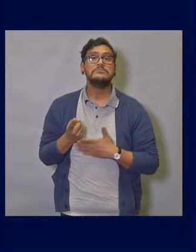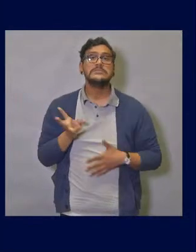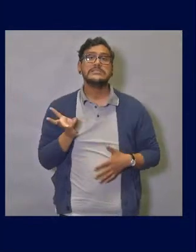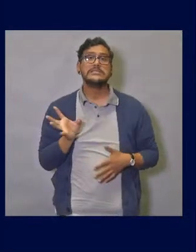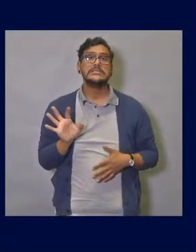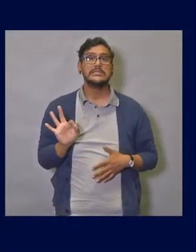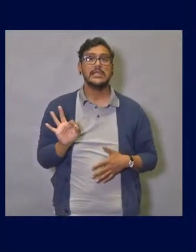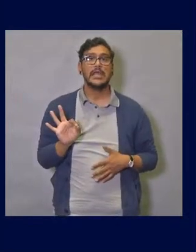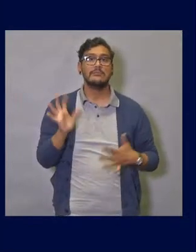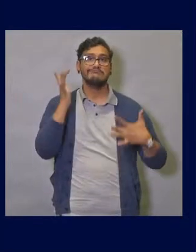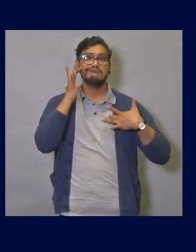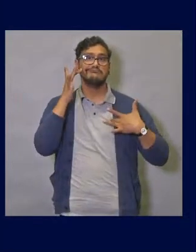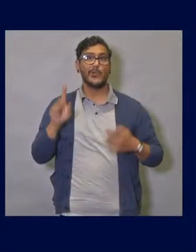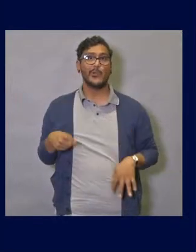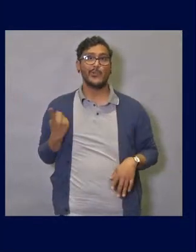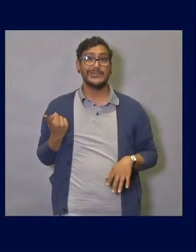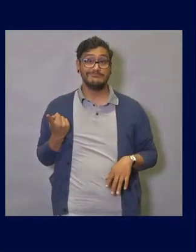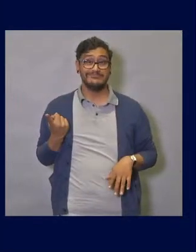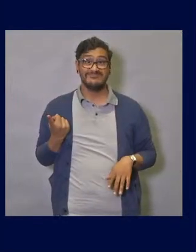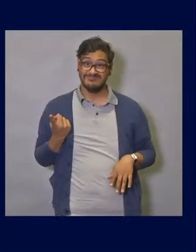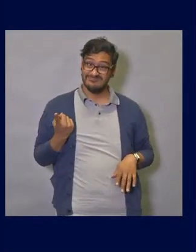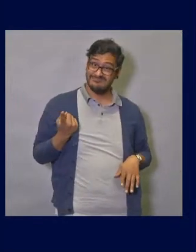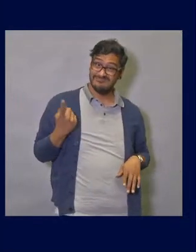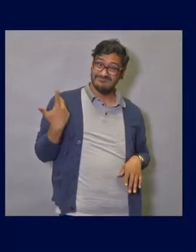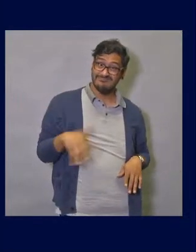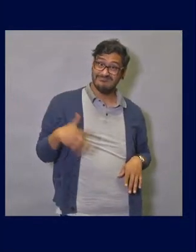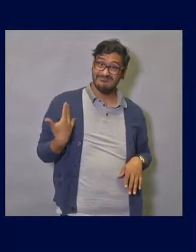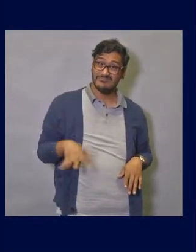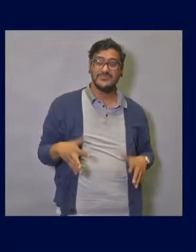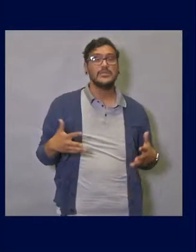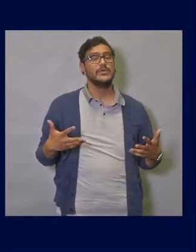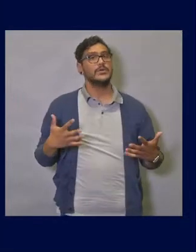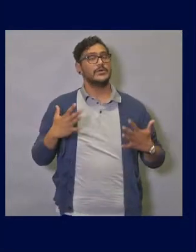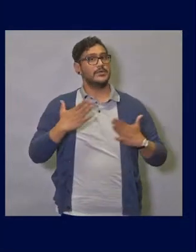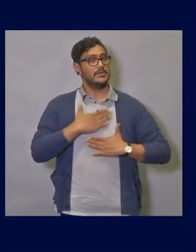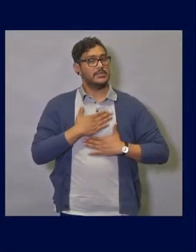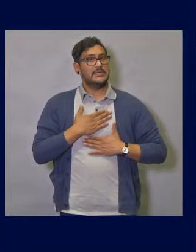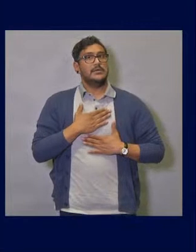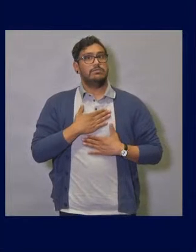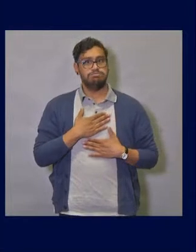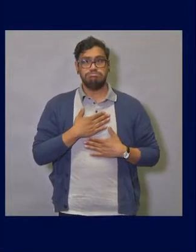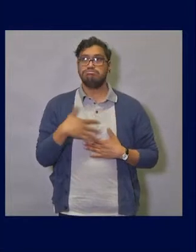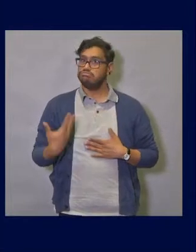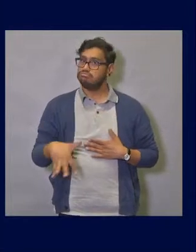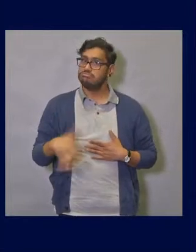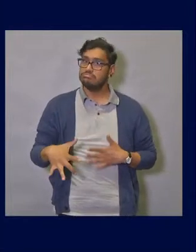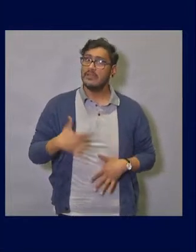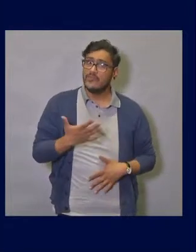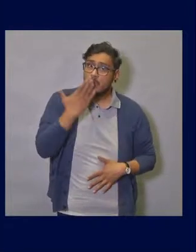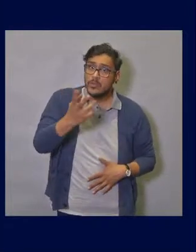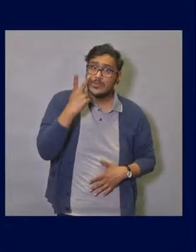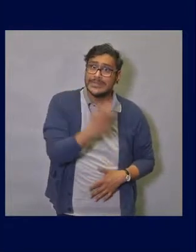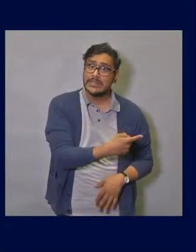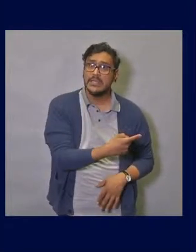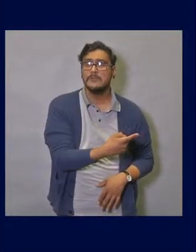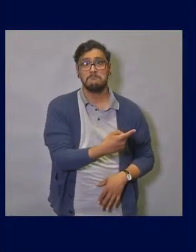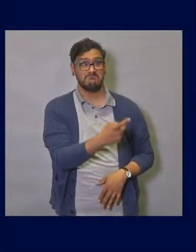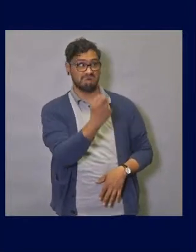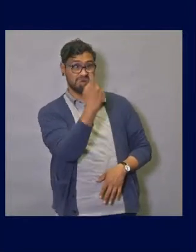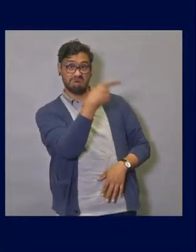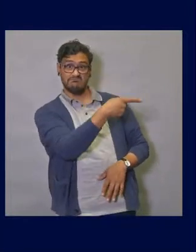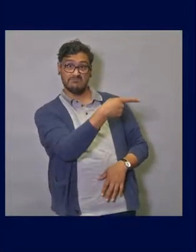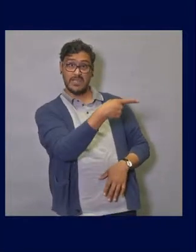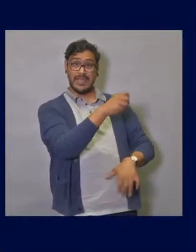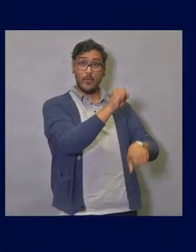69 cases. We're really relieved to see this, not only because our healthcare workers who have been the front lines from